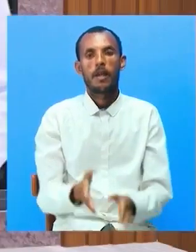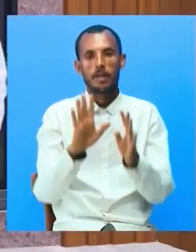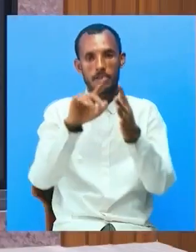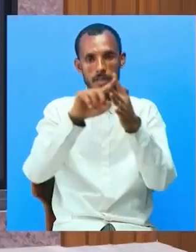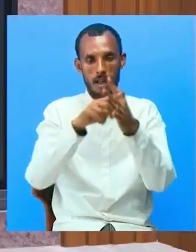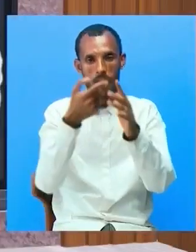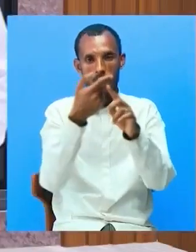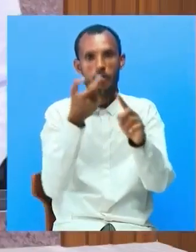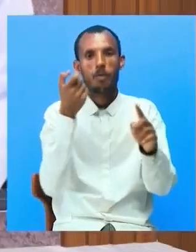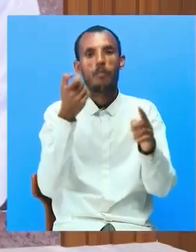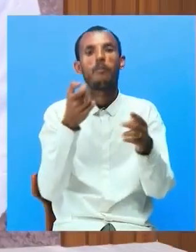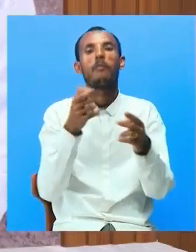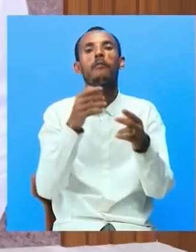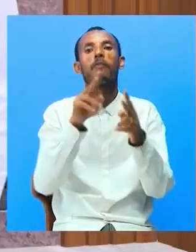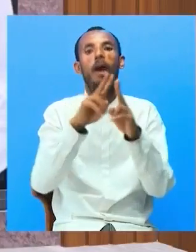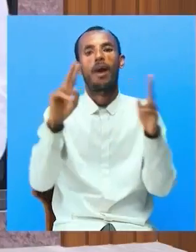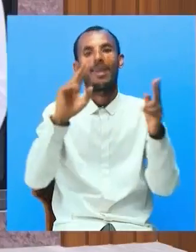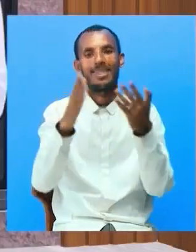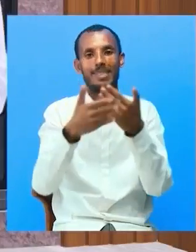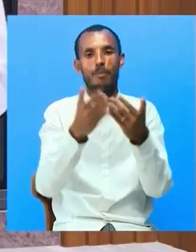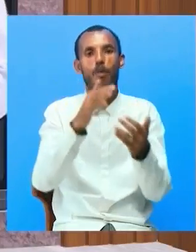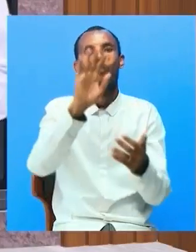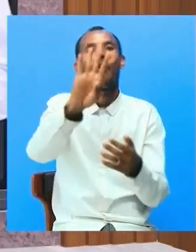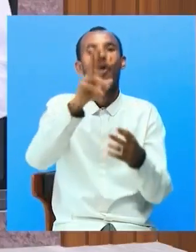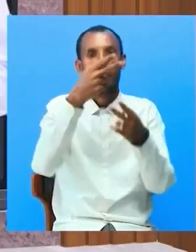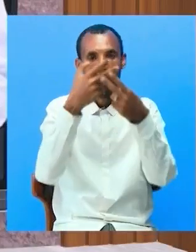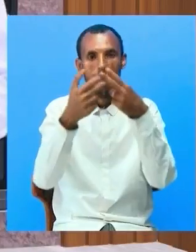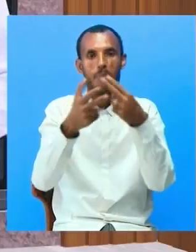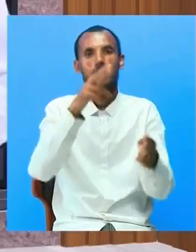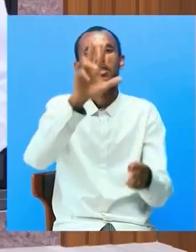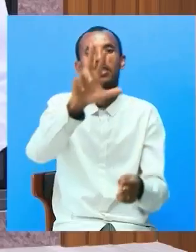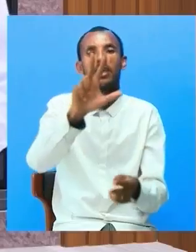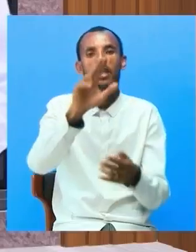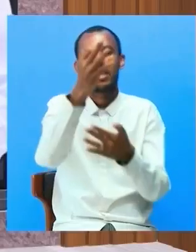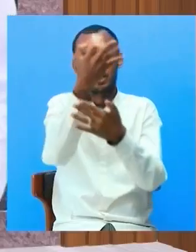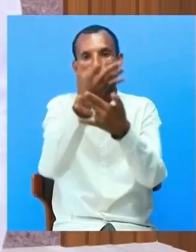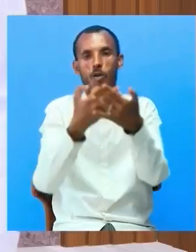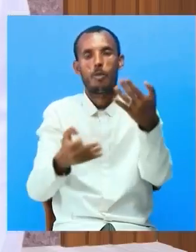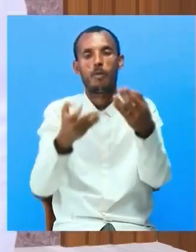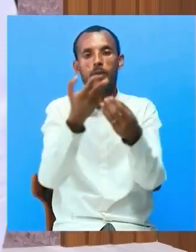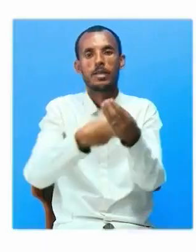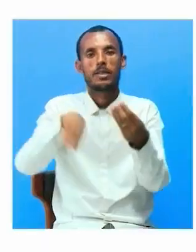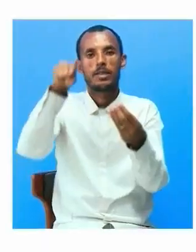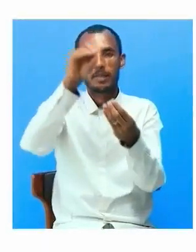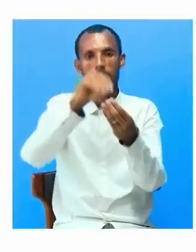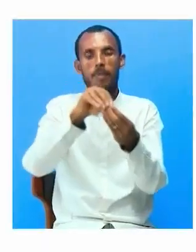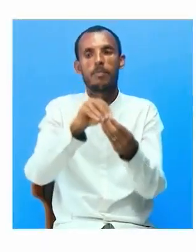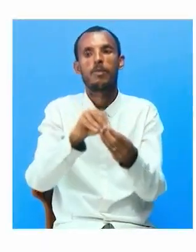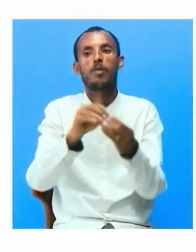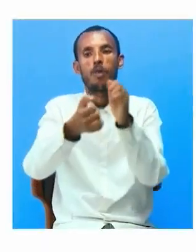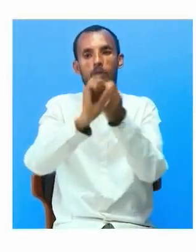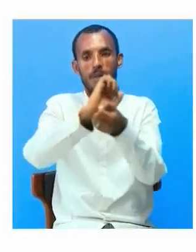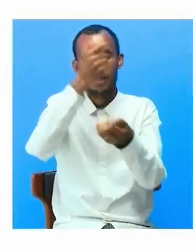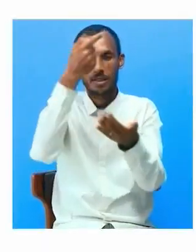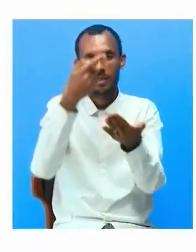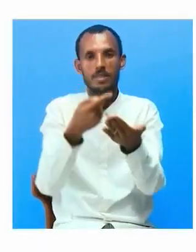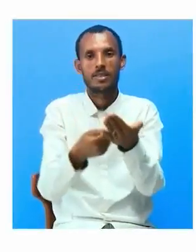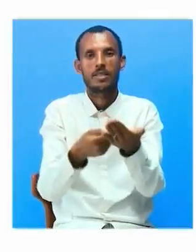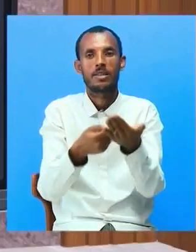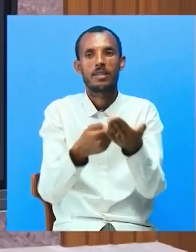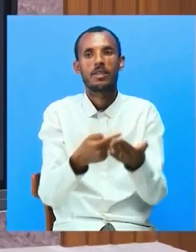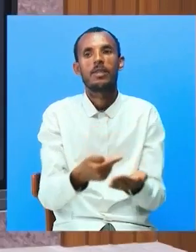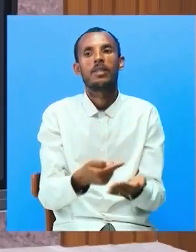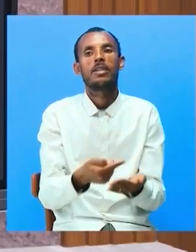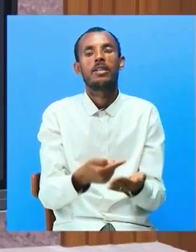to convert this 4 times 3 in the form of sum. So, to convert this,